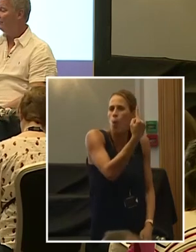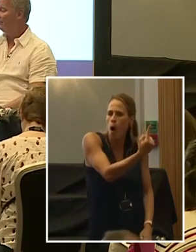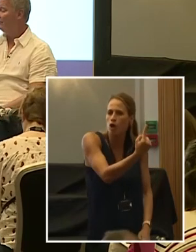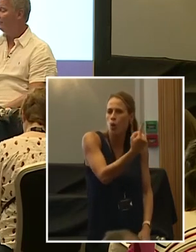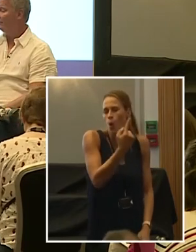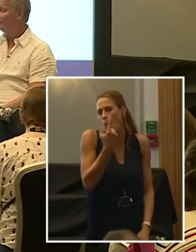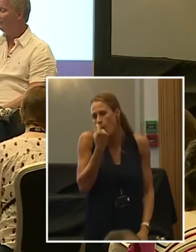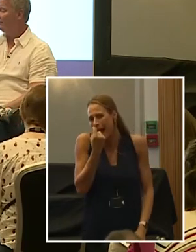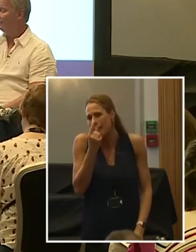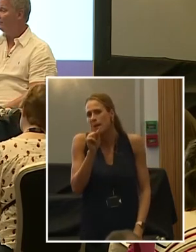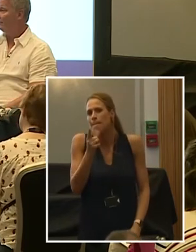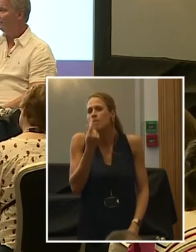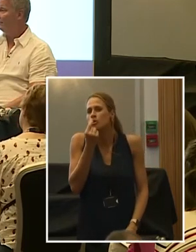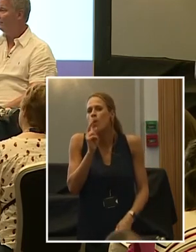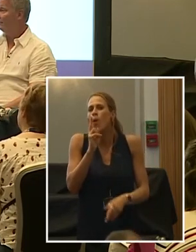particular length of time?